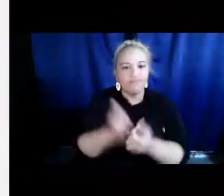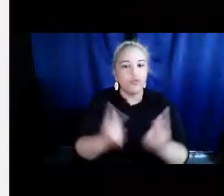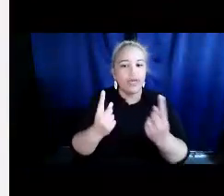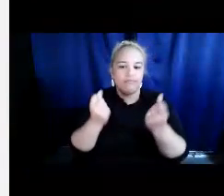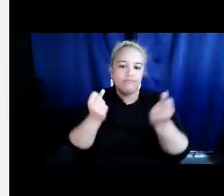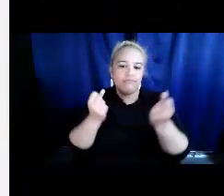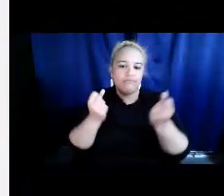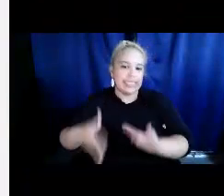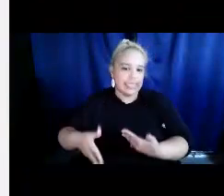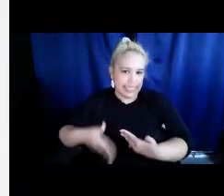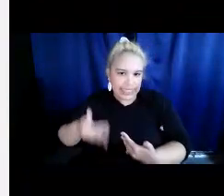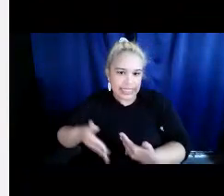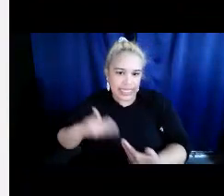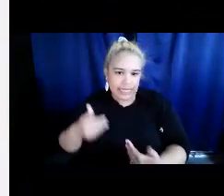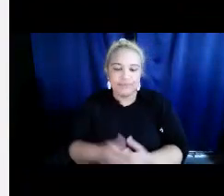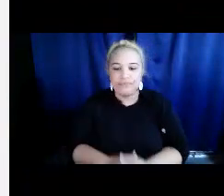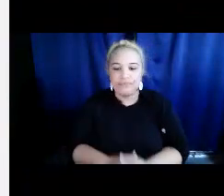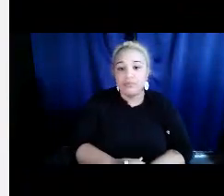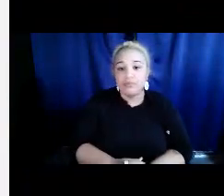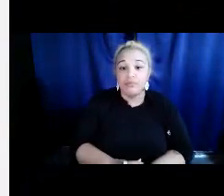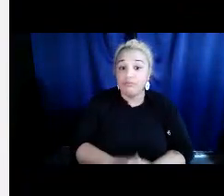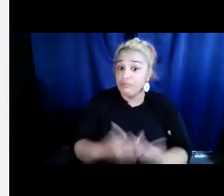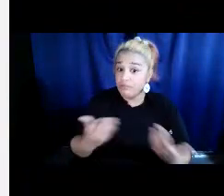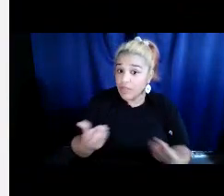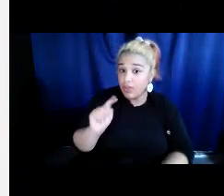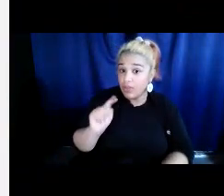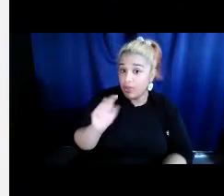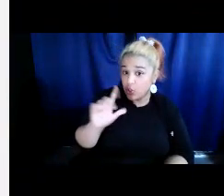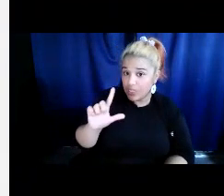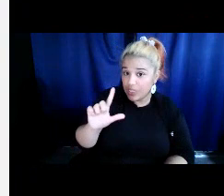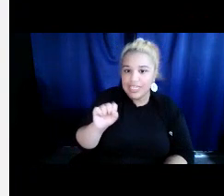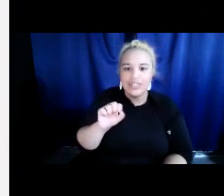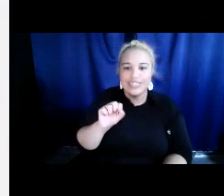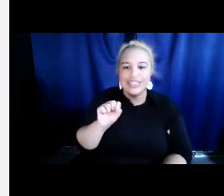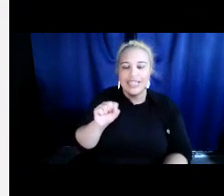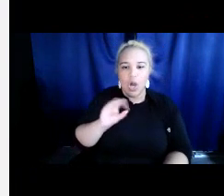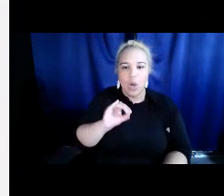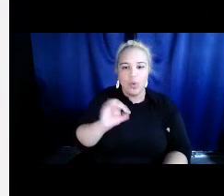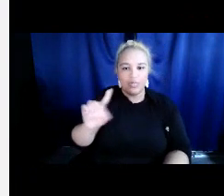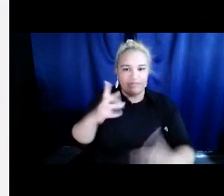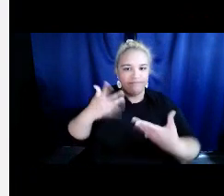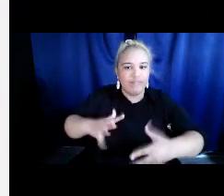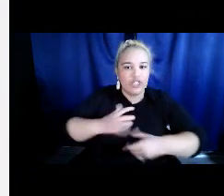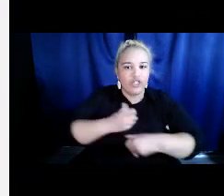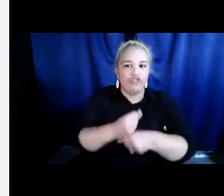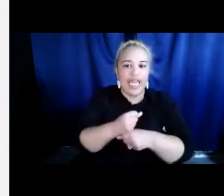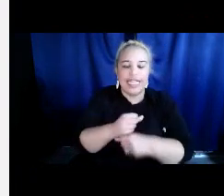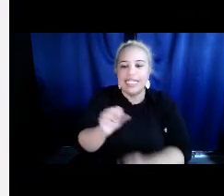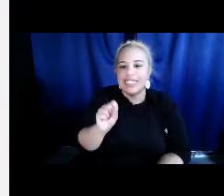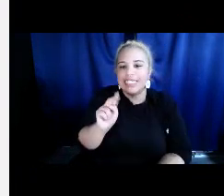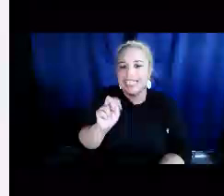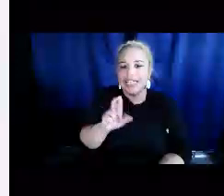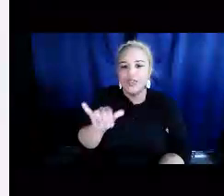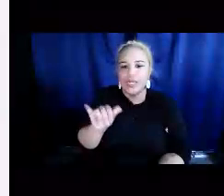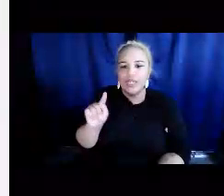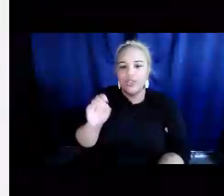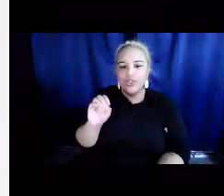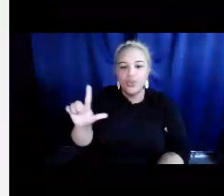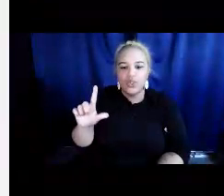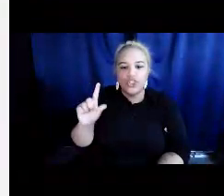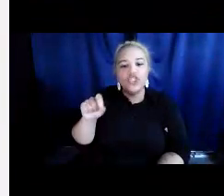use in multiple formats, such as written, audio, braille, and large print. This resource